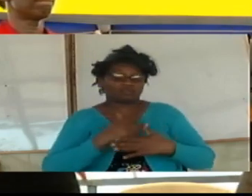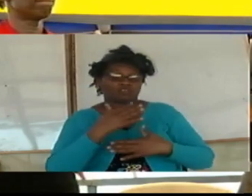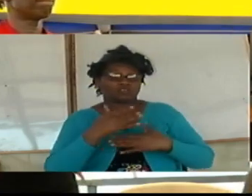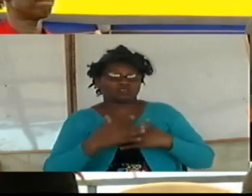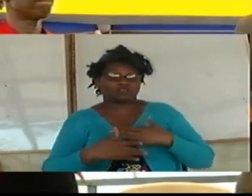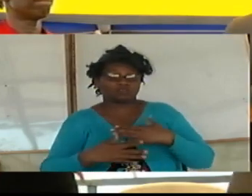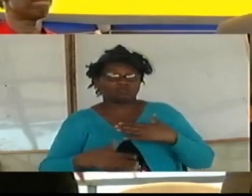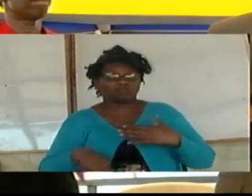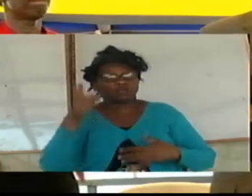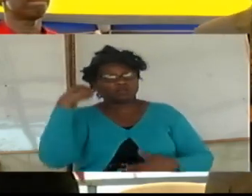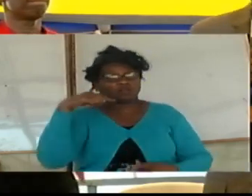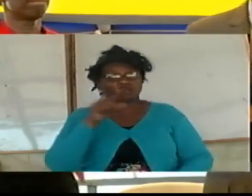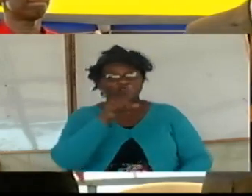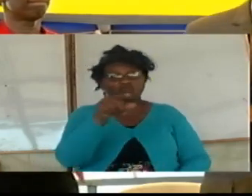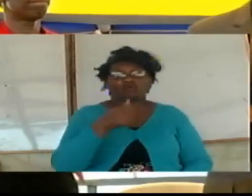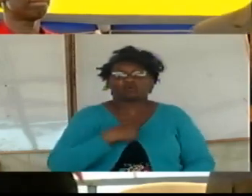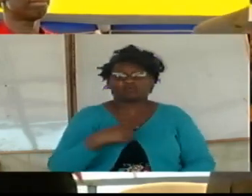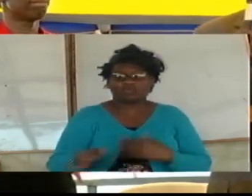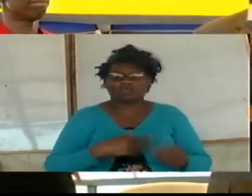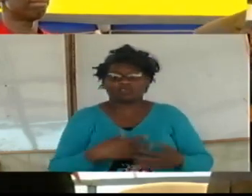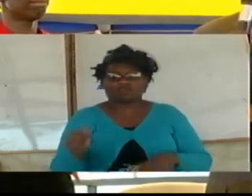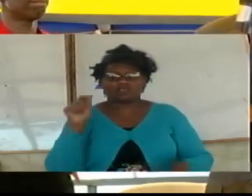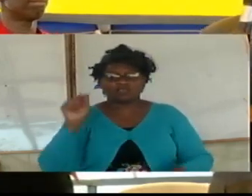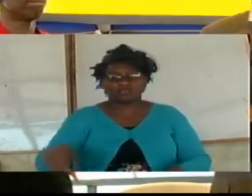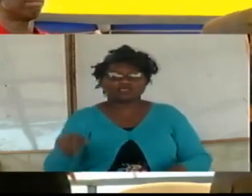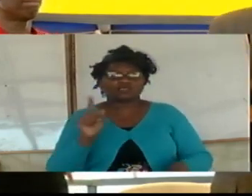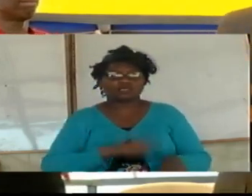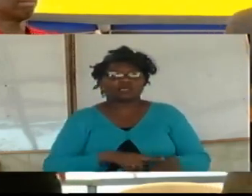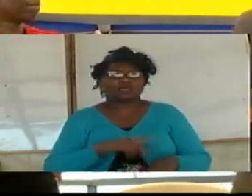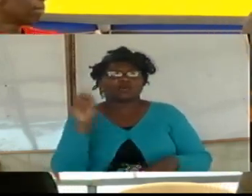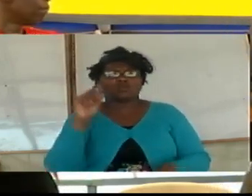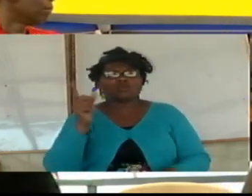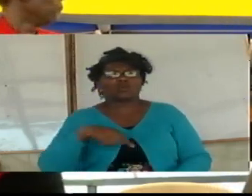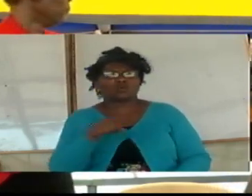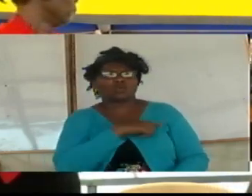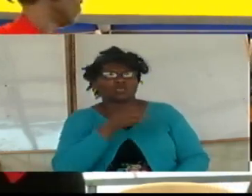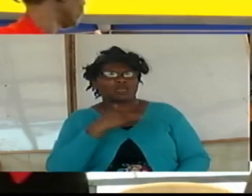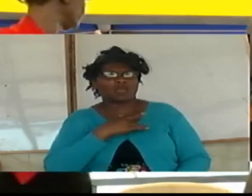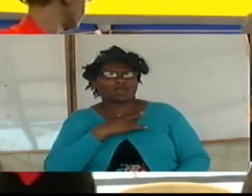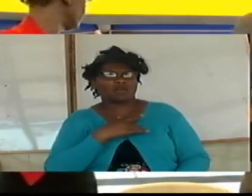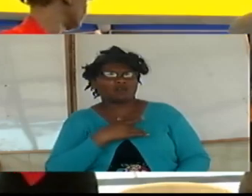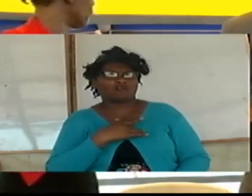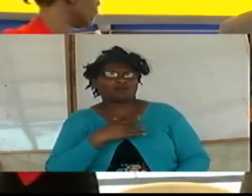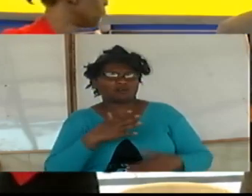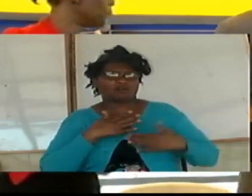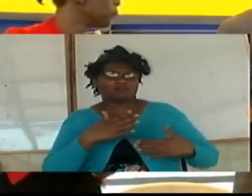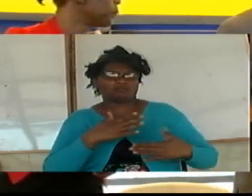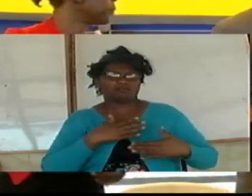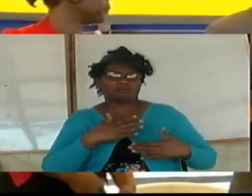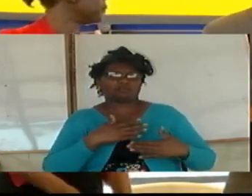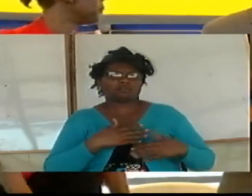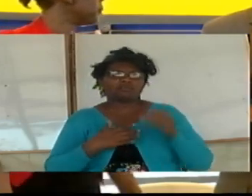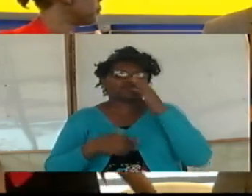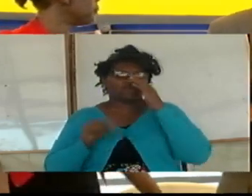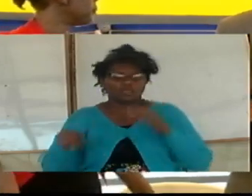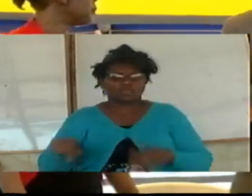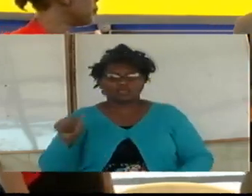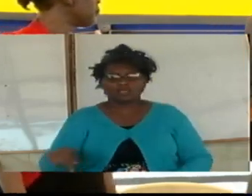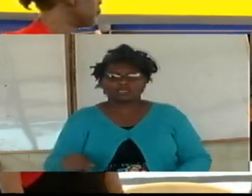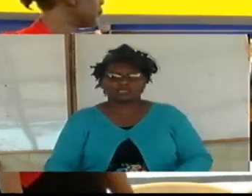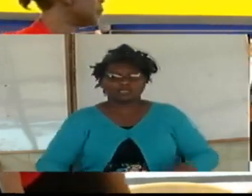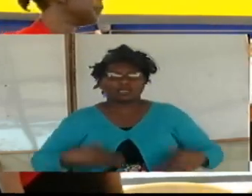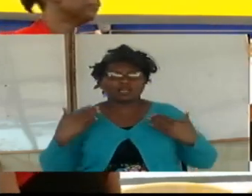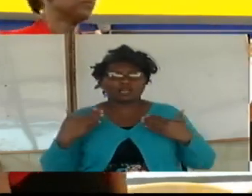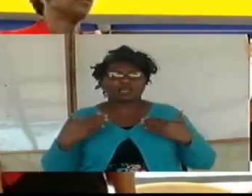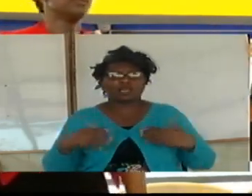time where we are having heartache and people are dying all over the world, amen. The Bible says, if in this life only we have hope